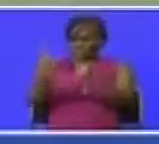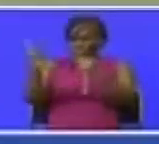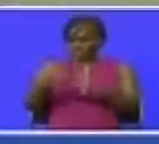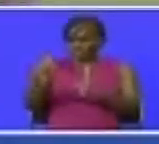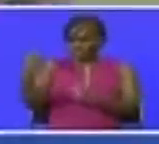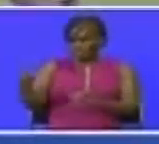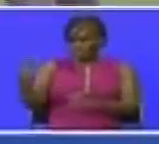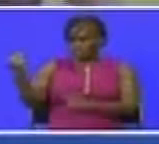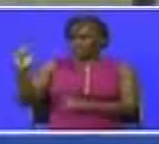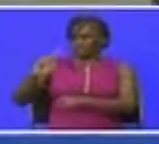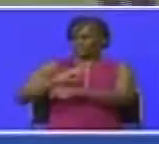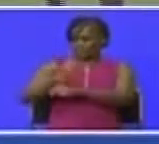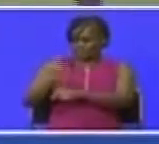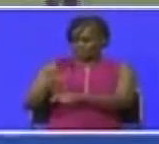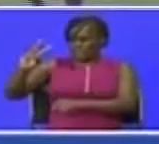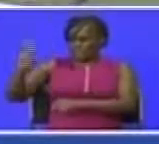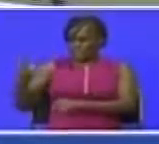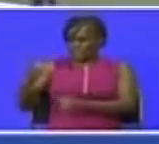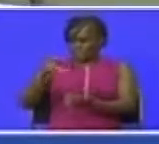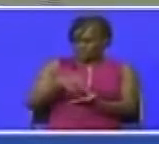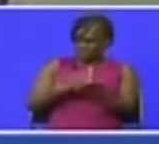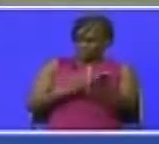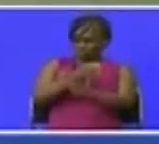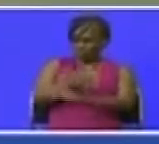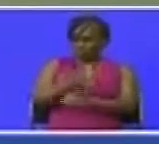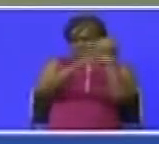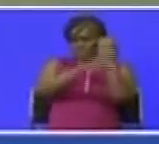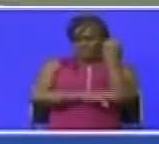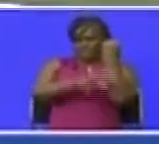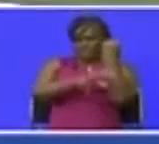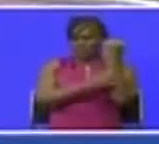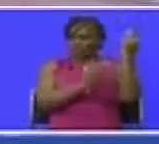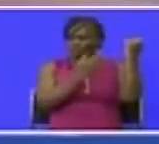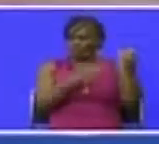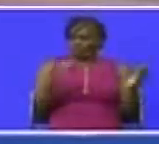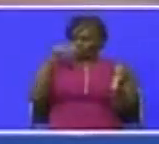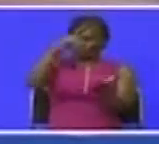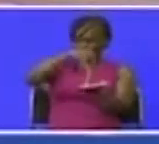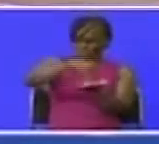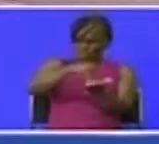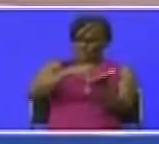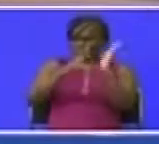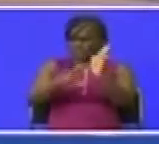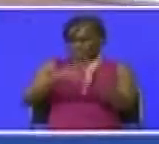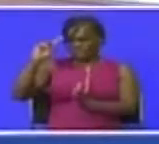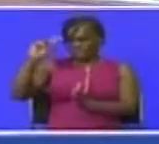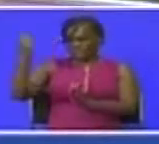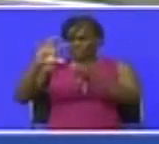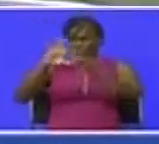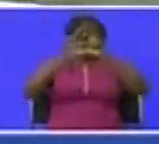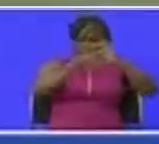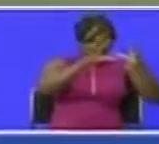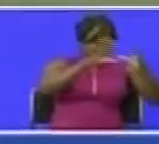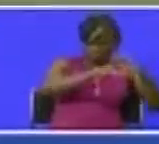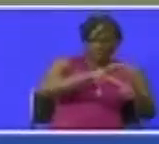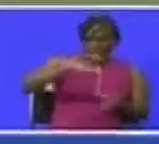2.5 seconds. Nzisa, who finished second in the National Cross Country Championships, is hoping to make it to the team that will represent Kenya at the Olympics.